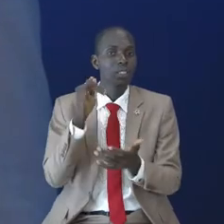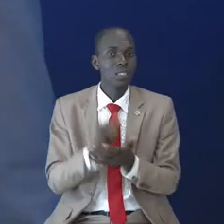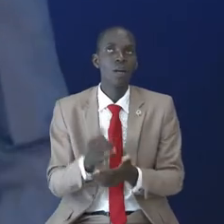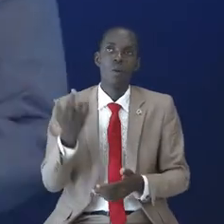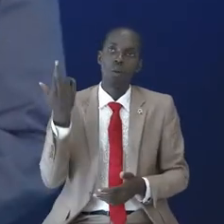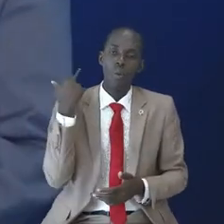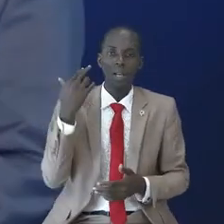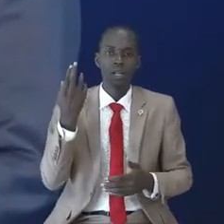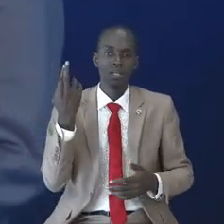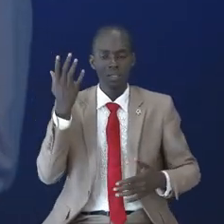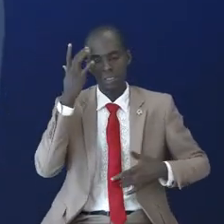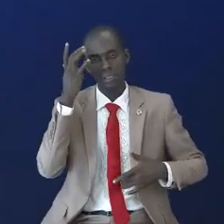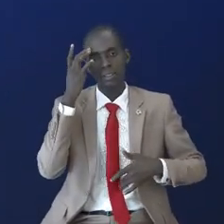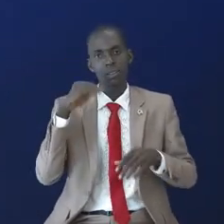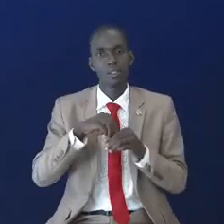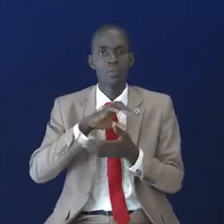sick.